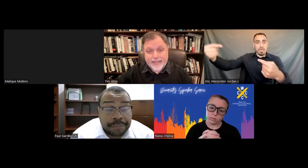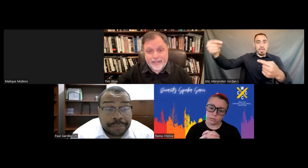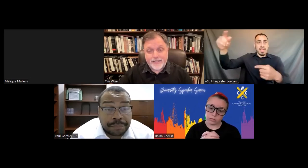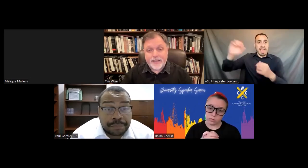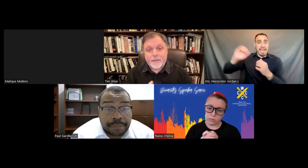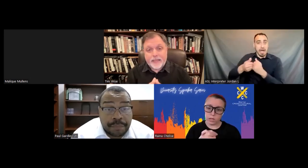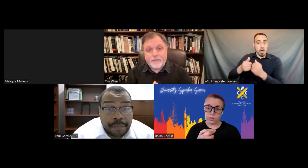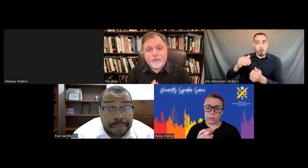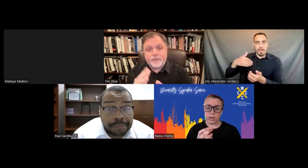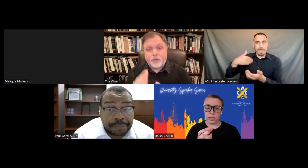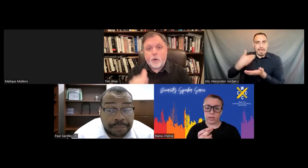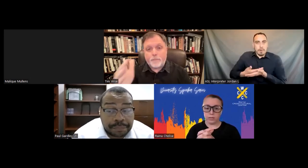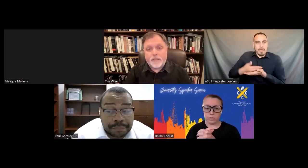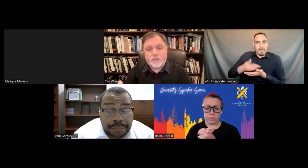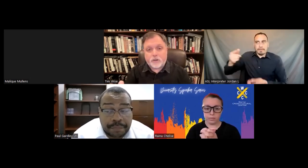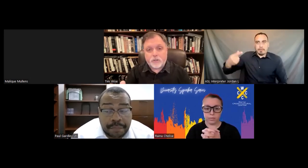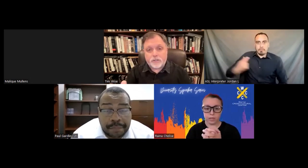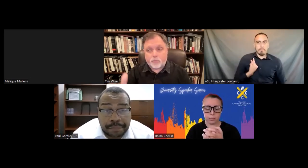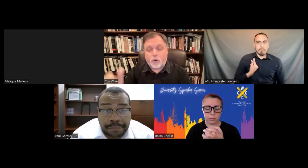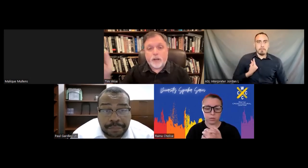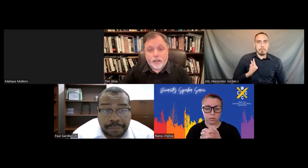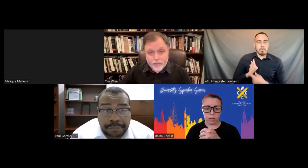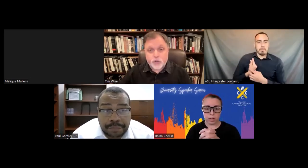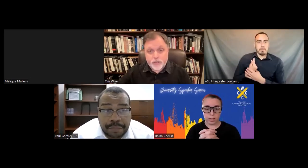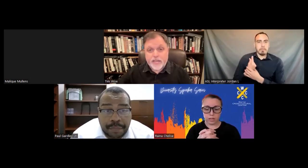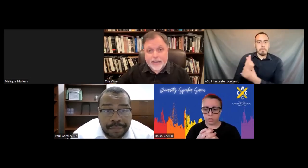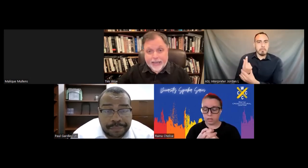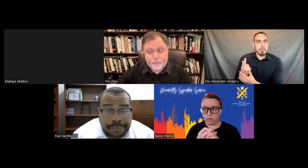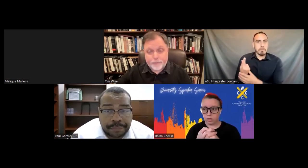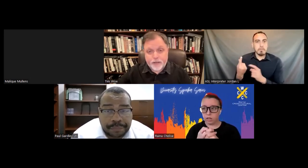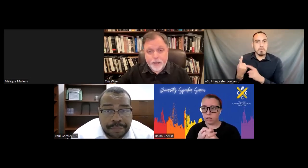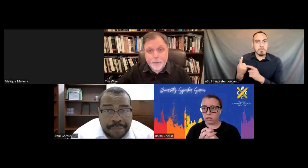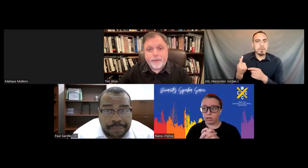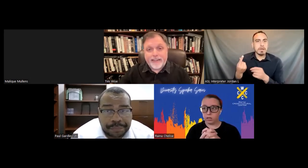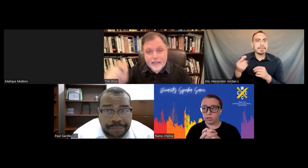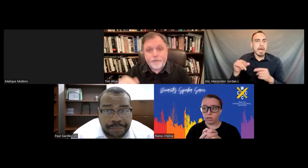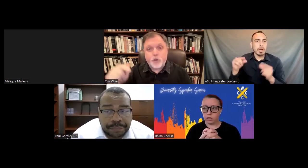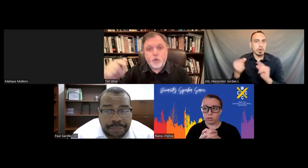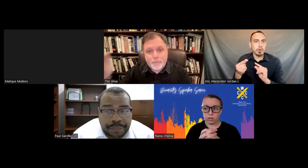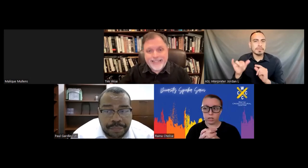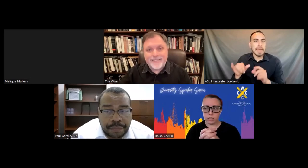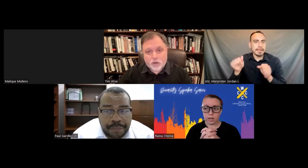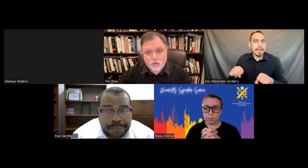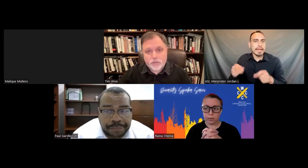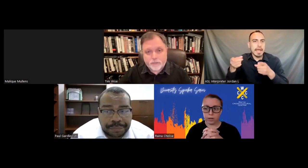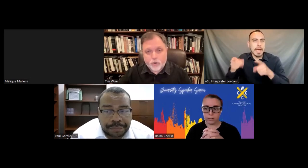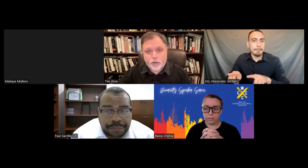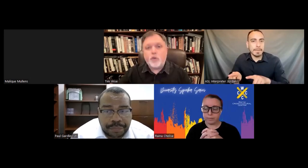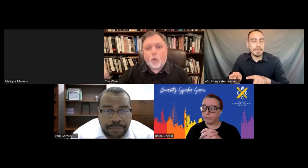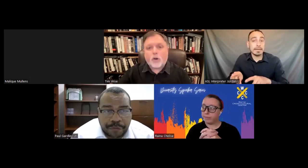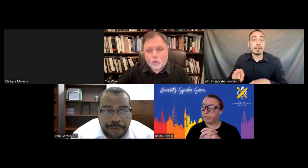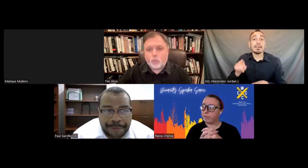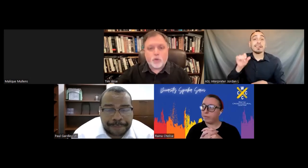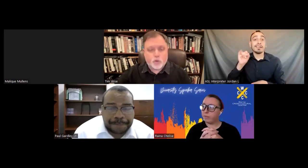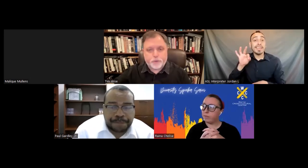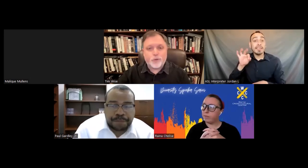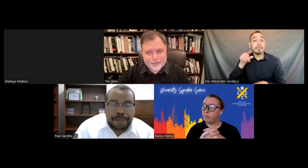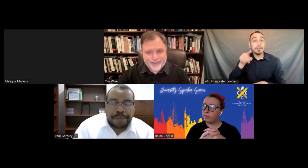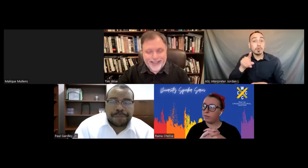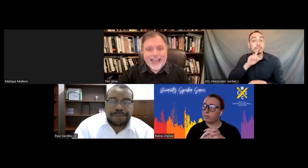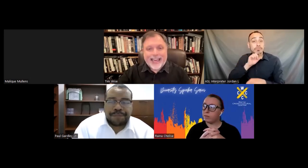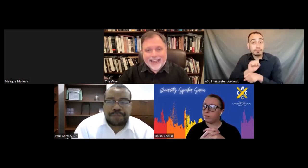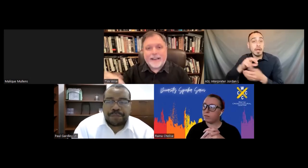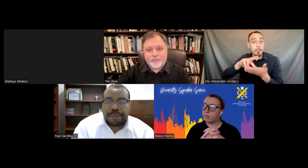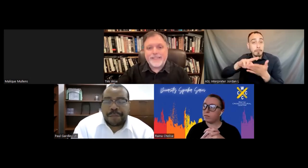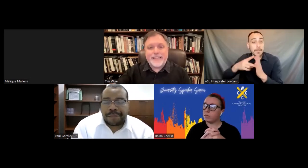by that is, even if you don't mean to hurt someone, injury can happen. But if you mean to hurt someone, you are a worse